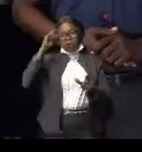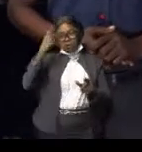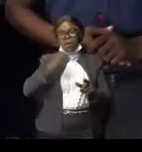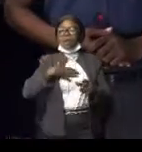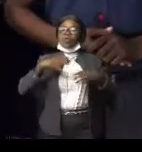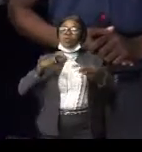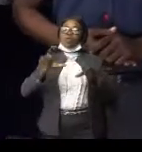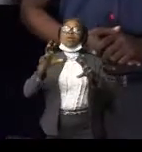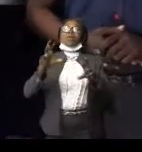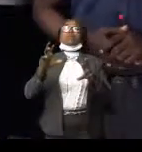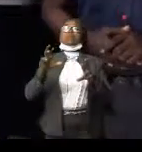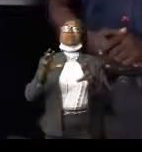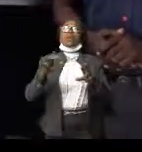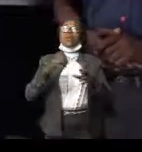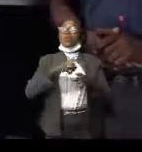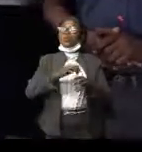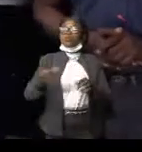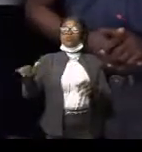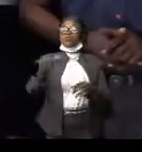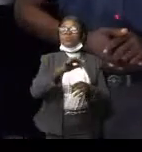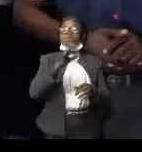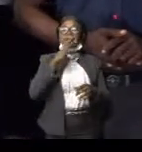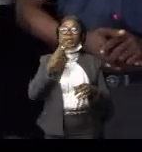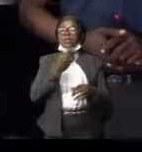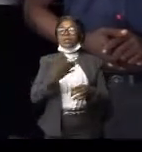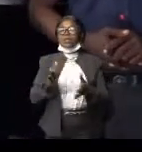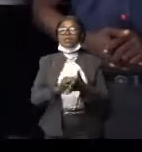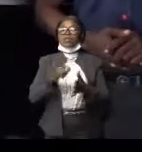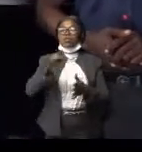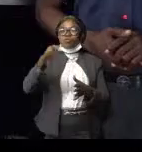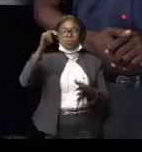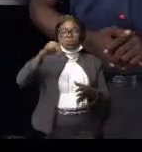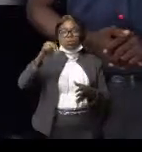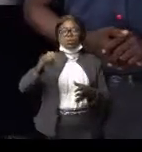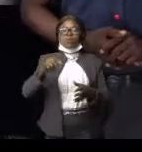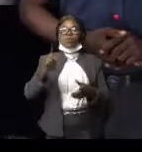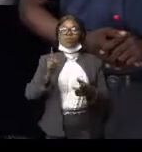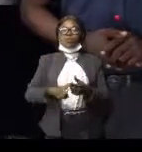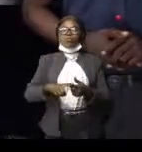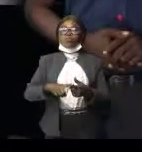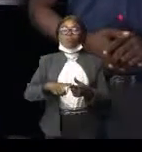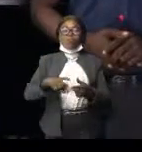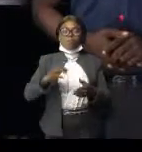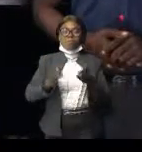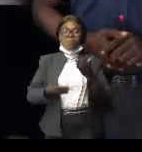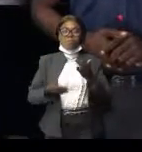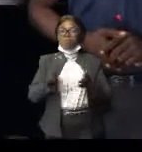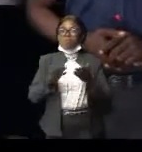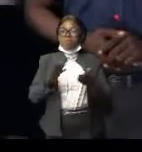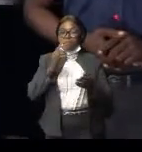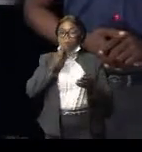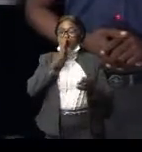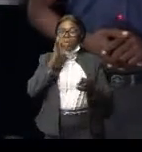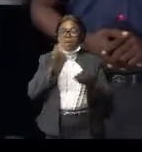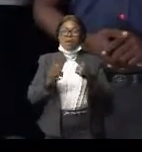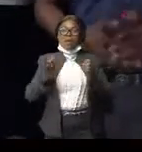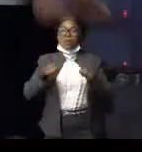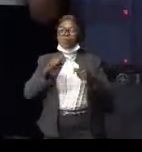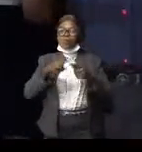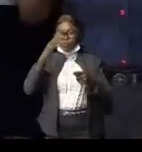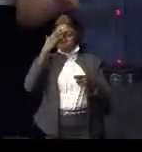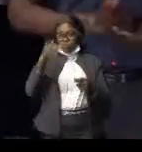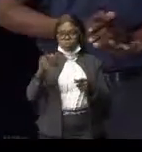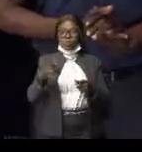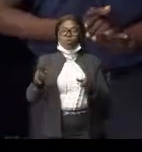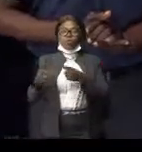And Class. Those are the things that will be needed to identify you and appraise you accordingly.